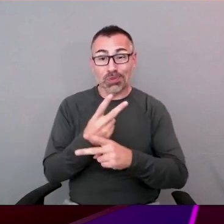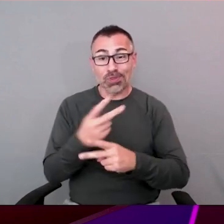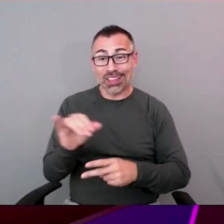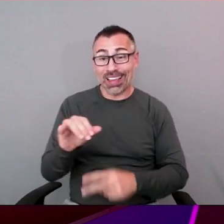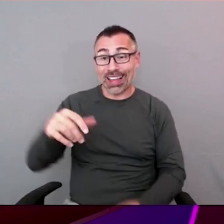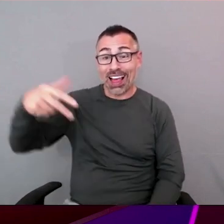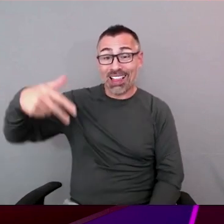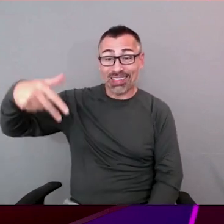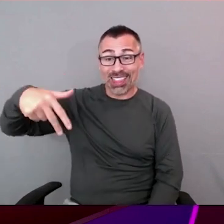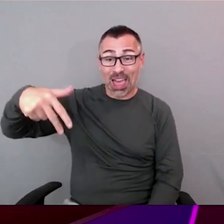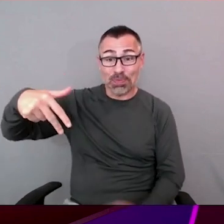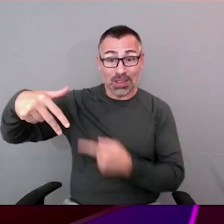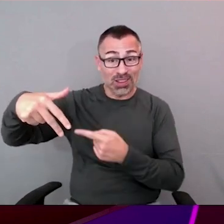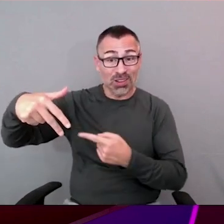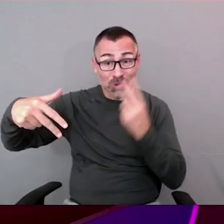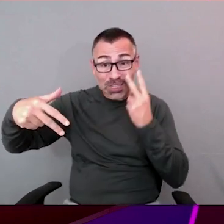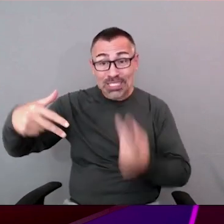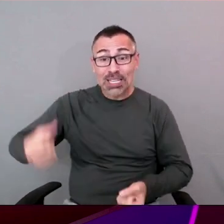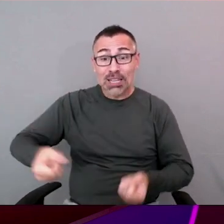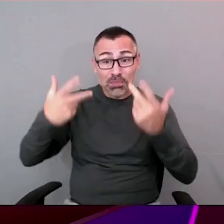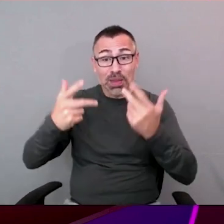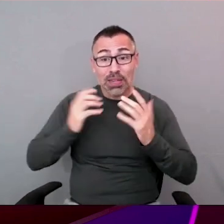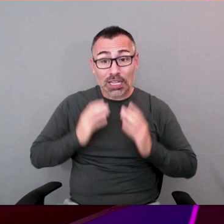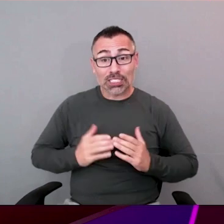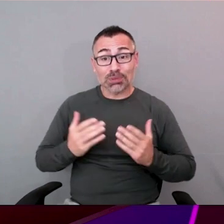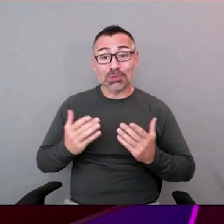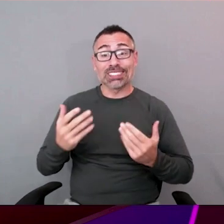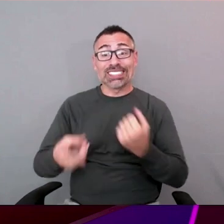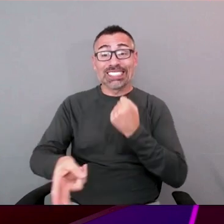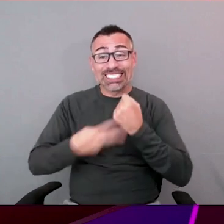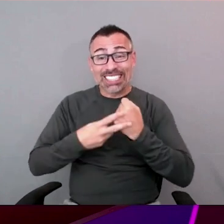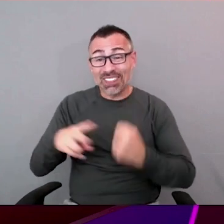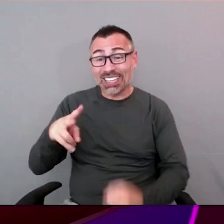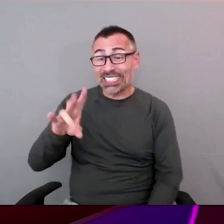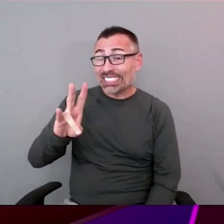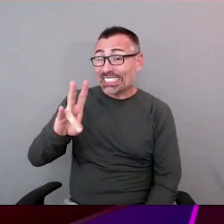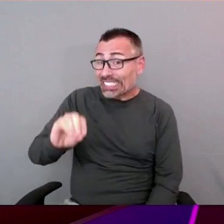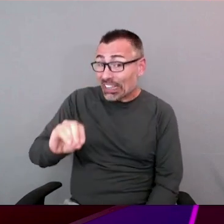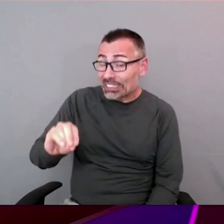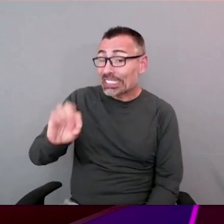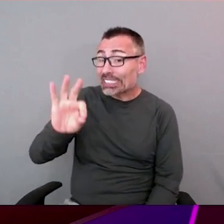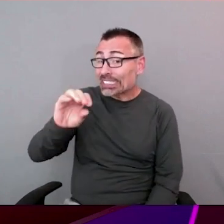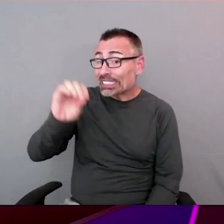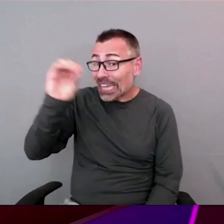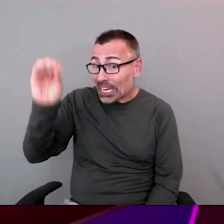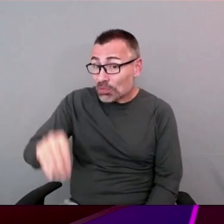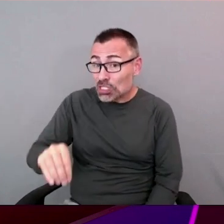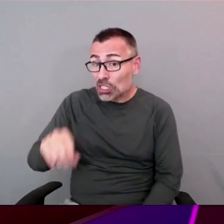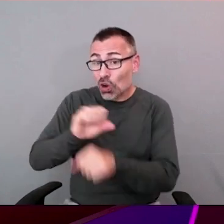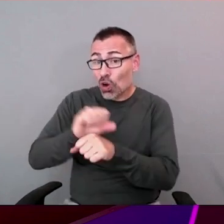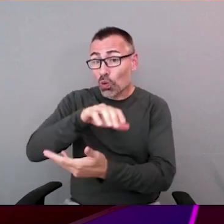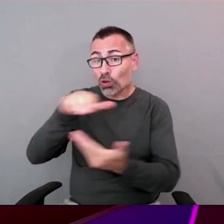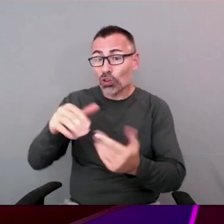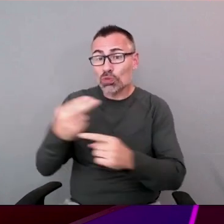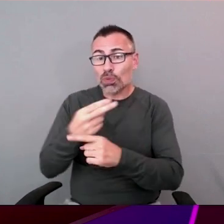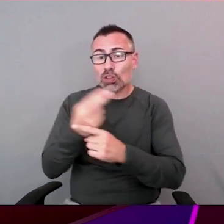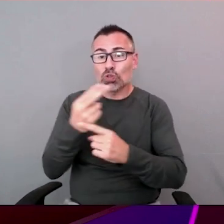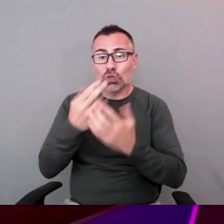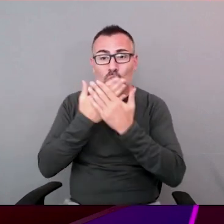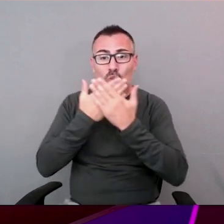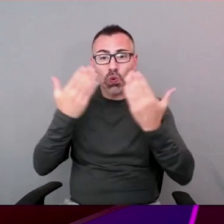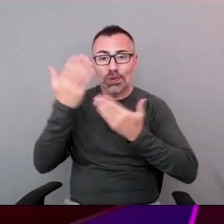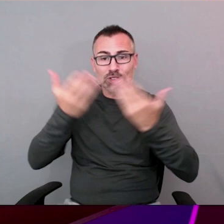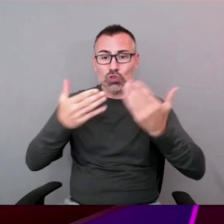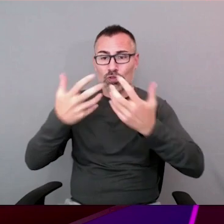use cases, we see customers saving between 70 and 90% on certain workloads by leveraging serverless compute architectures. There's also an advantage